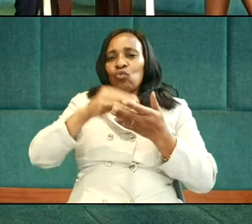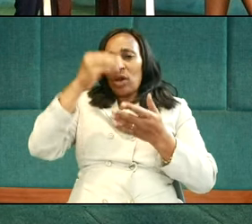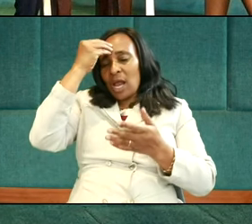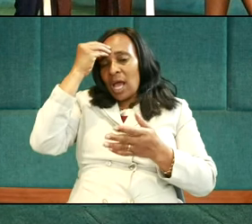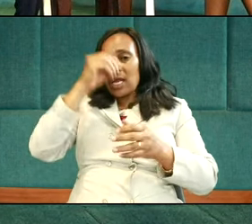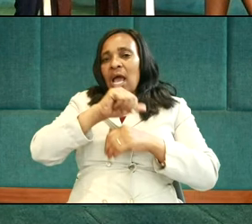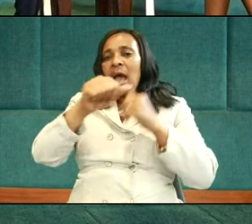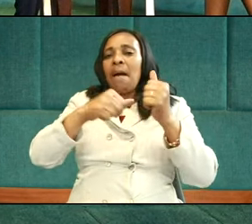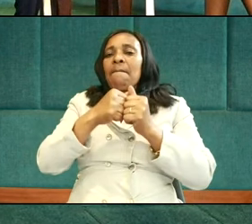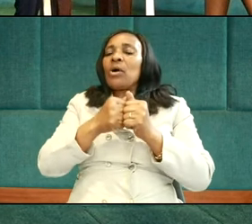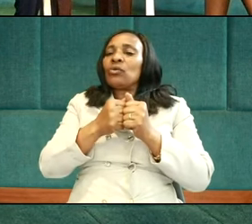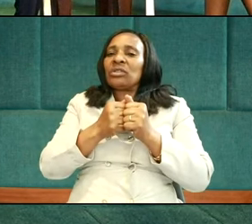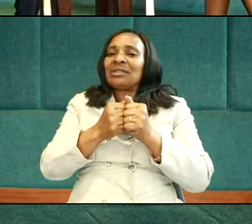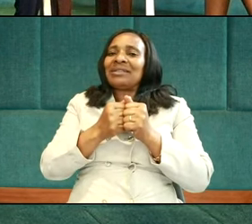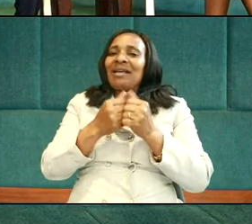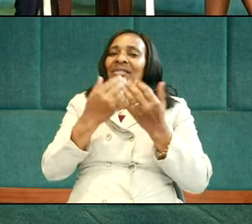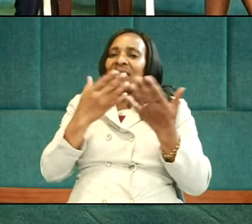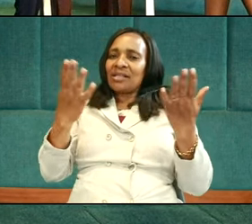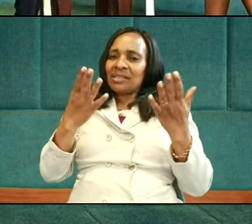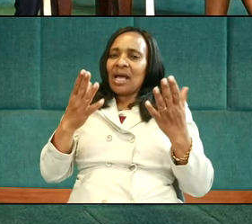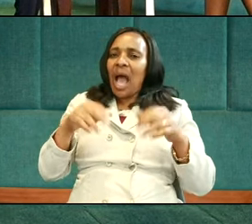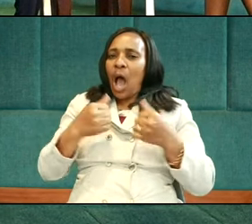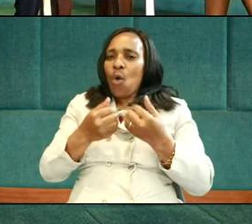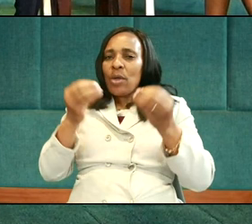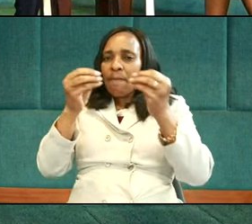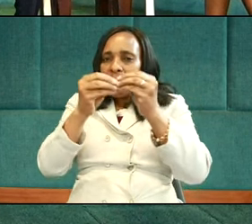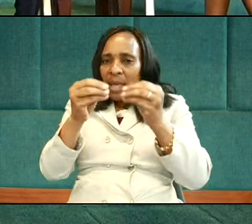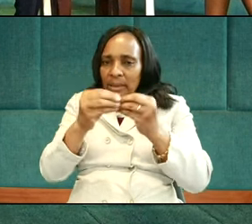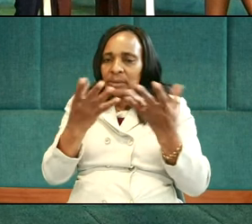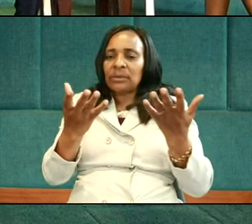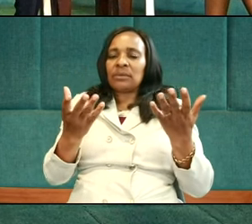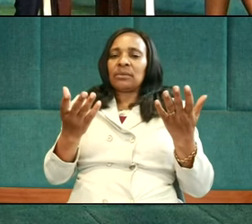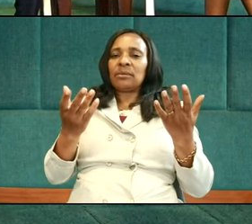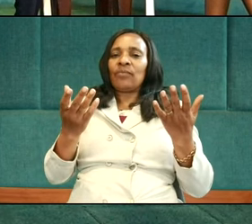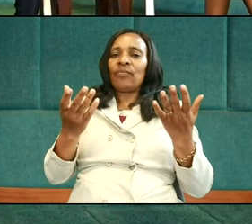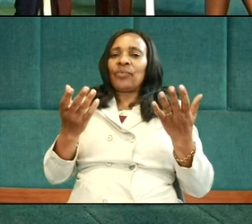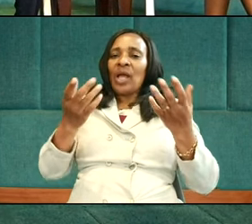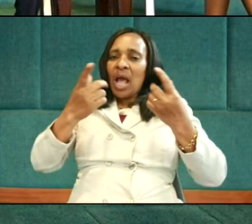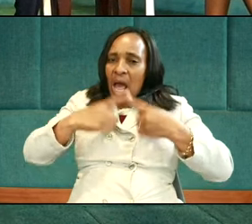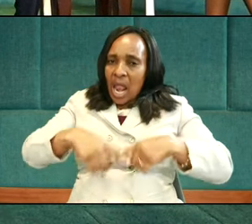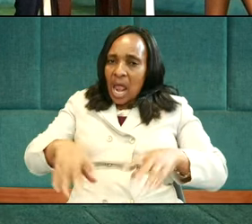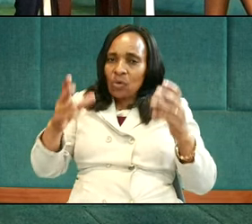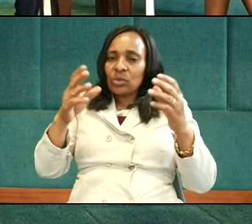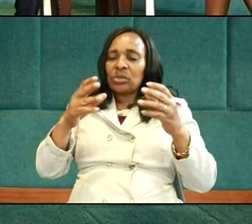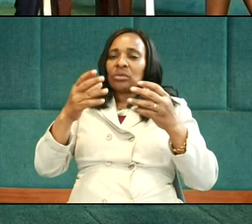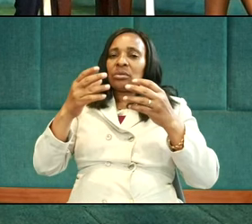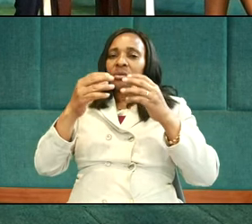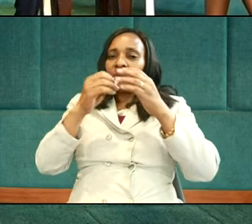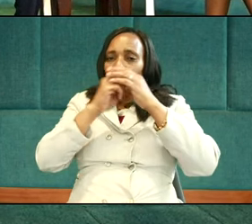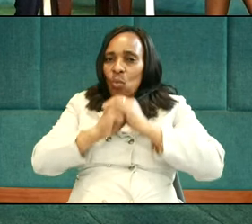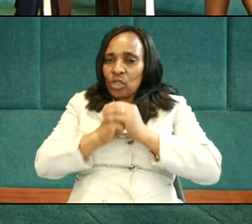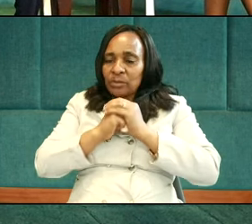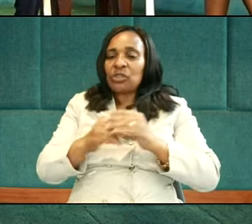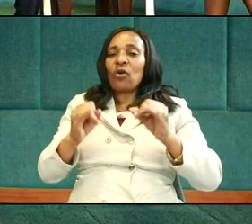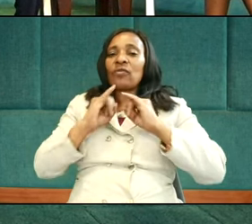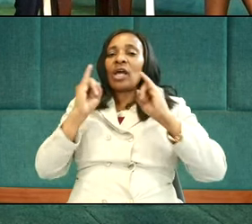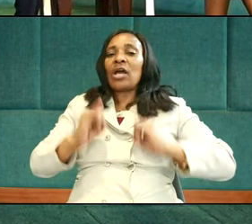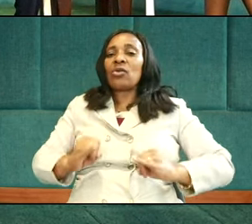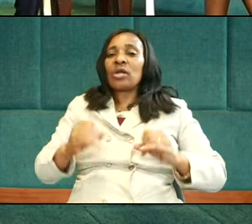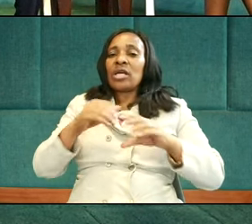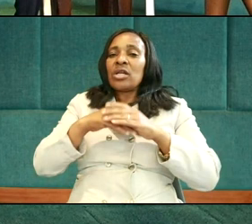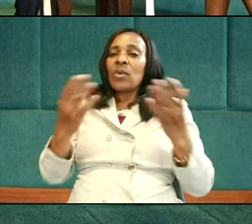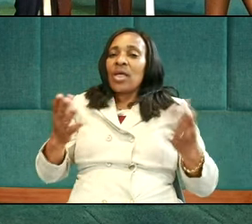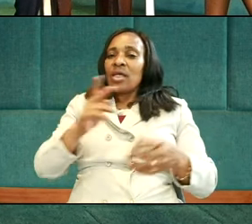about his encounter and how he allowed idol worship in the kingdom of